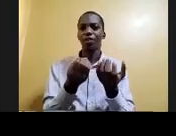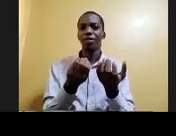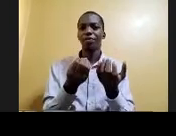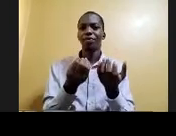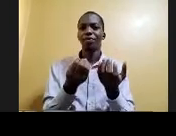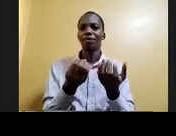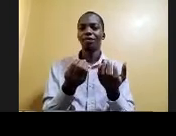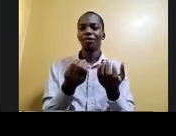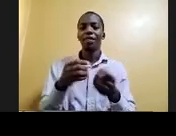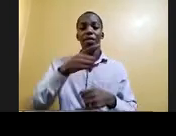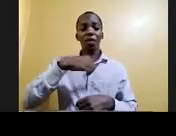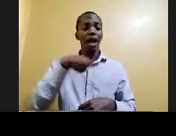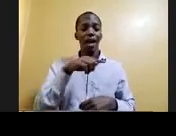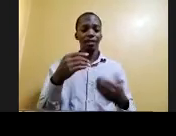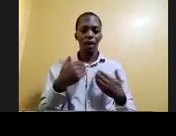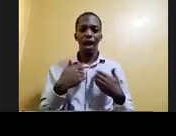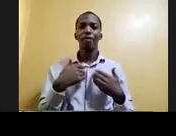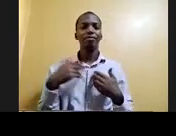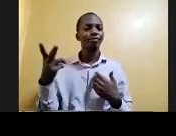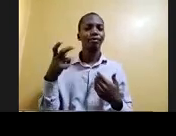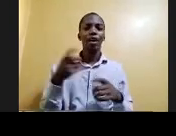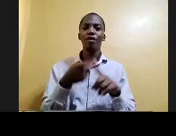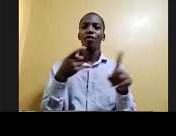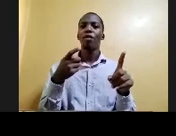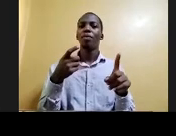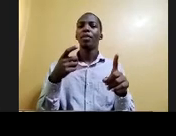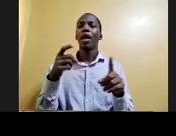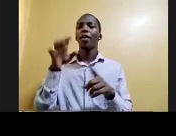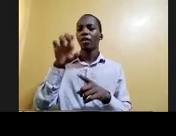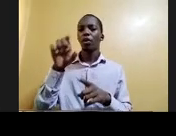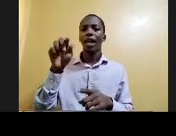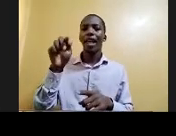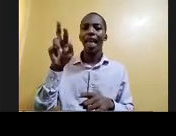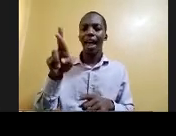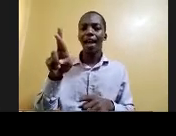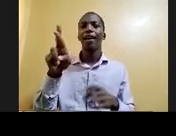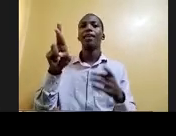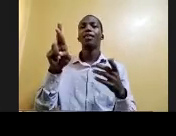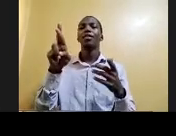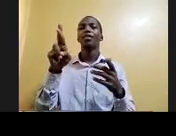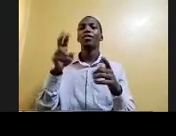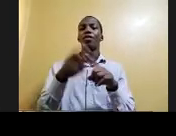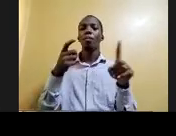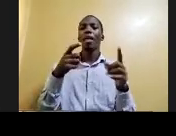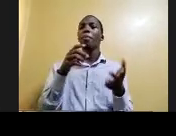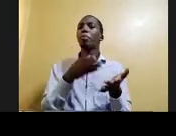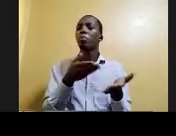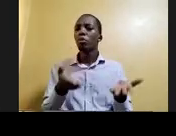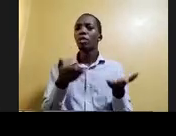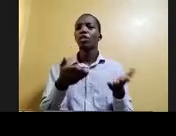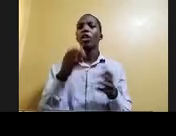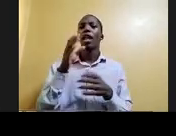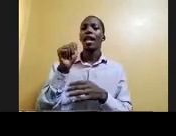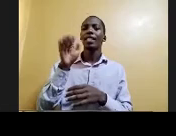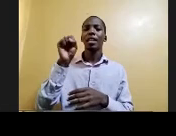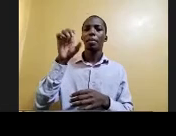We are going to hear from Estipion Oliveira on what is the position of ACT organization countries